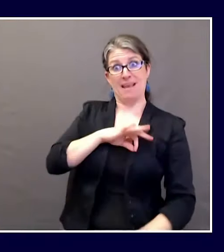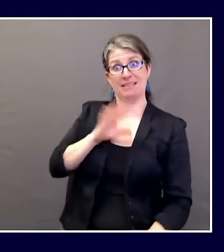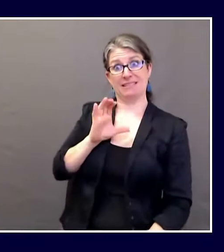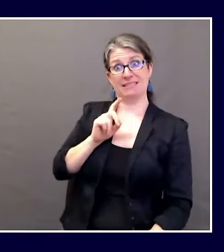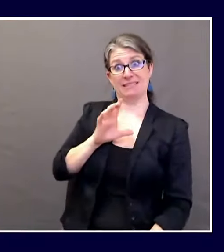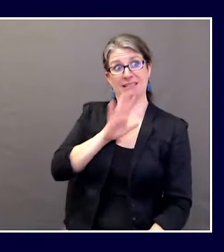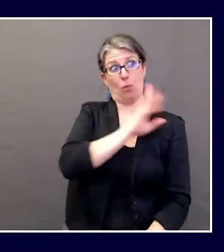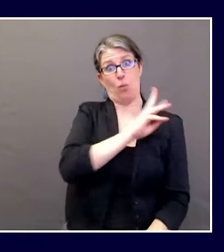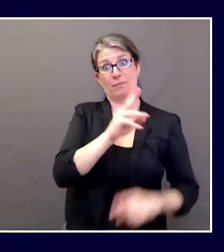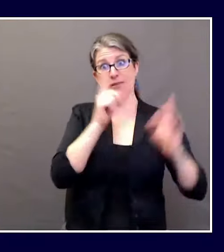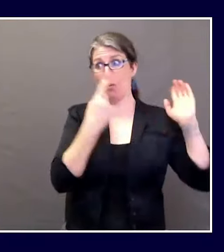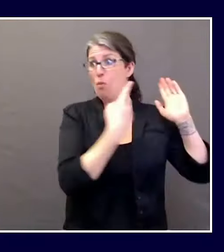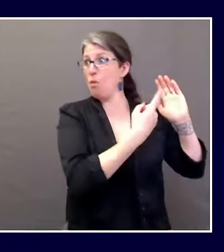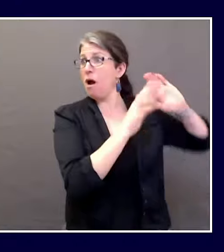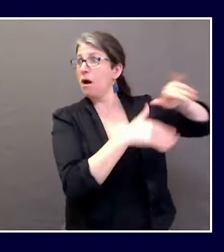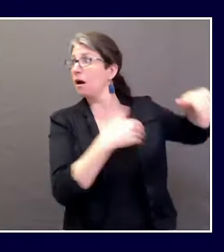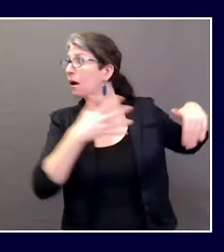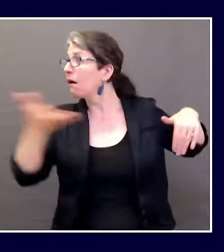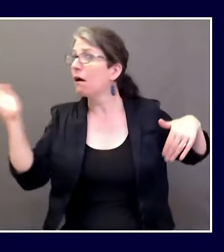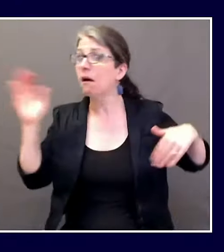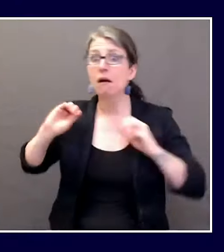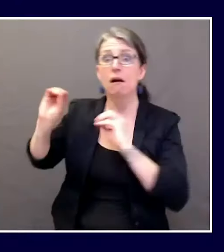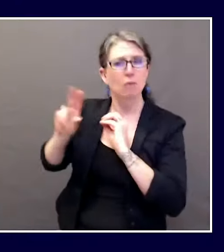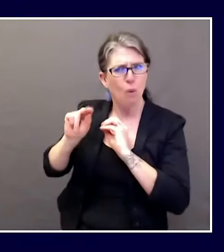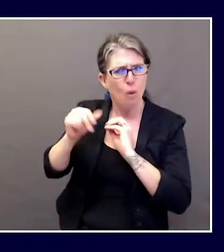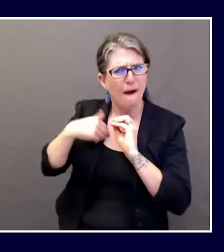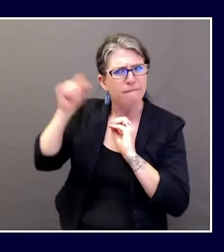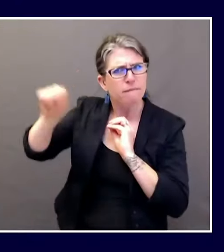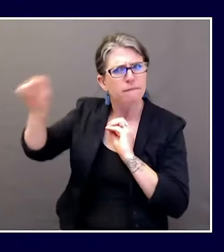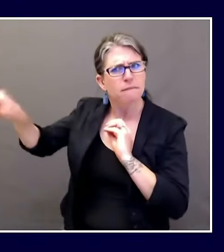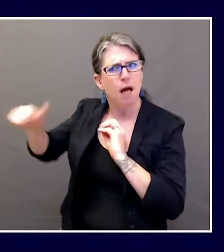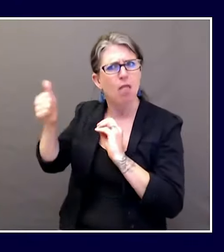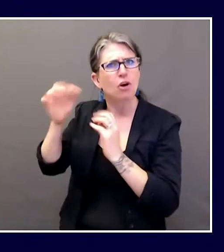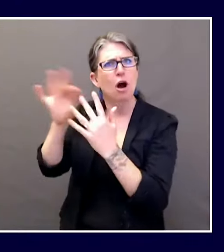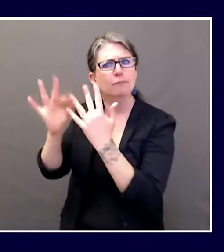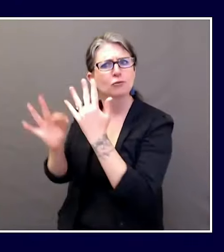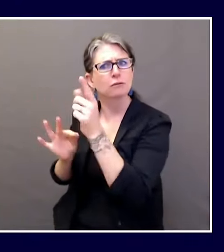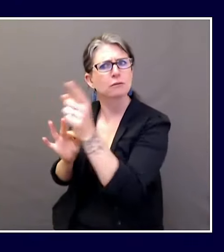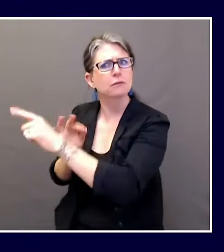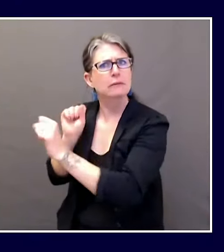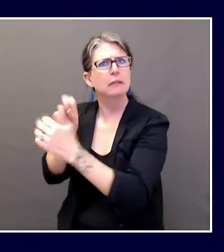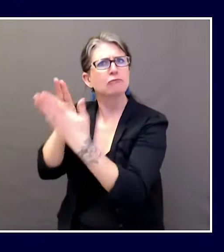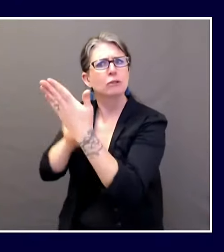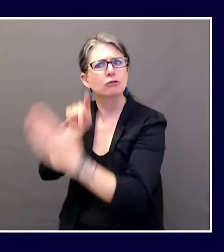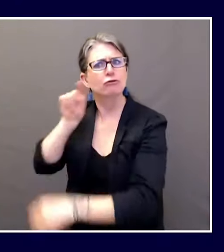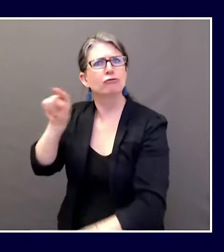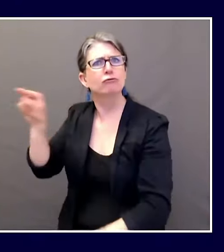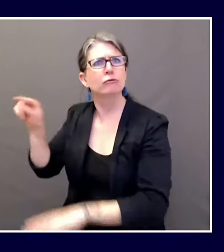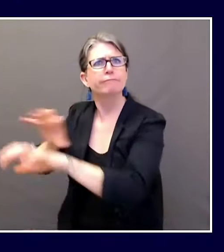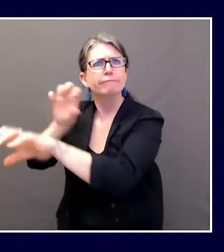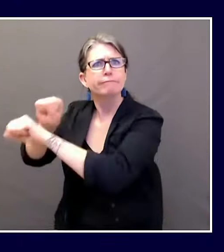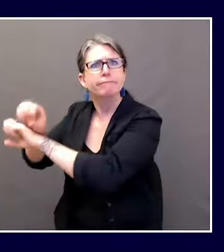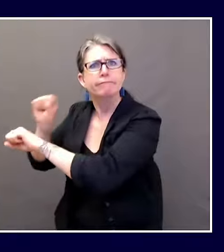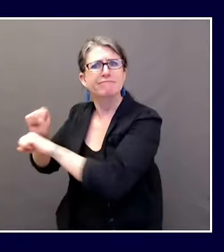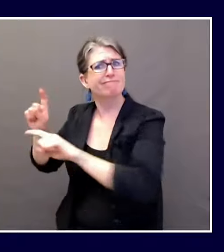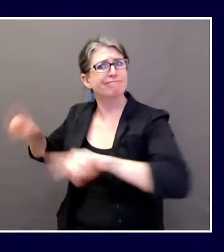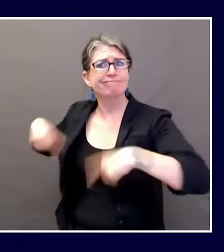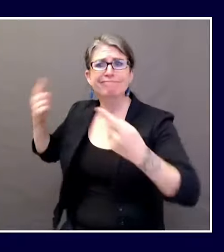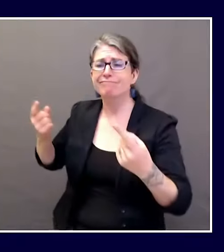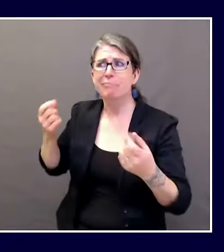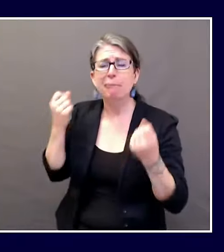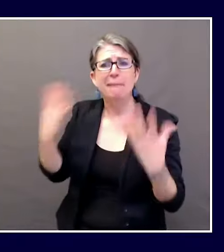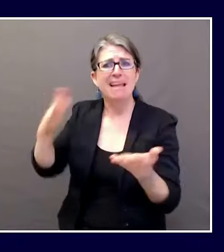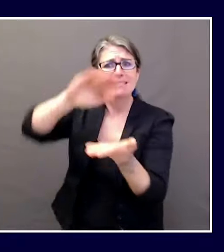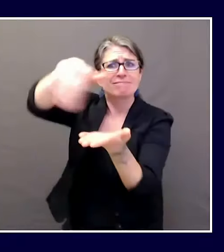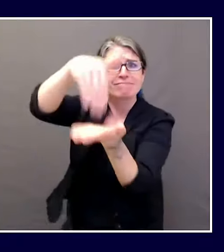resource. Some vaccination sites in Maine will continue to utilize the platforms that they have developed and